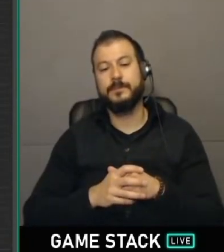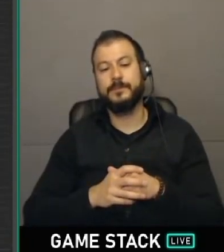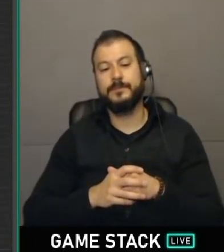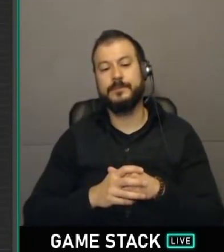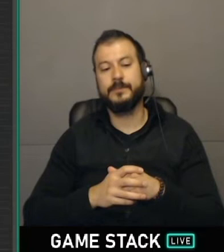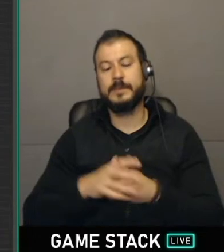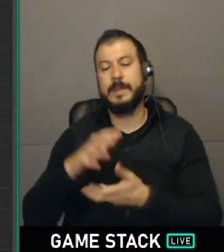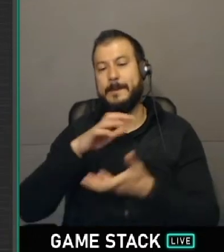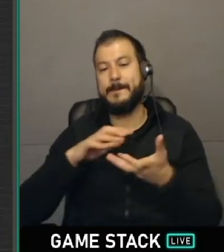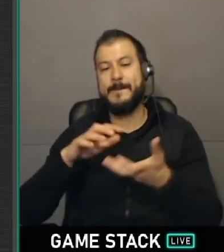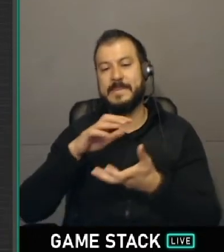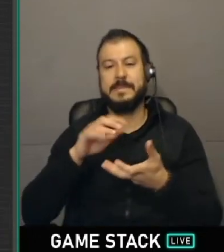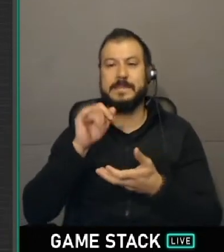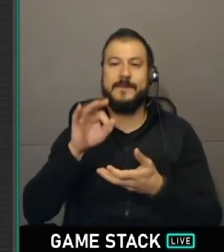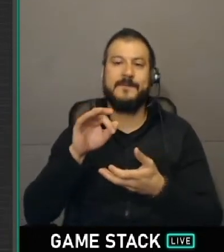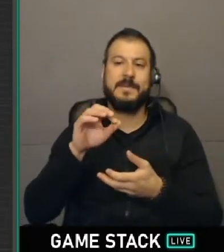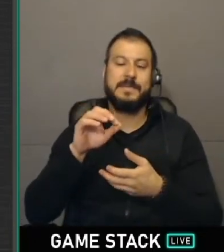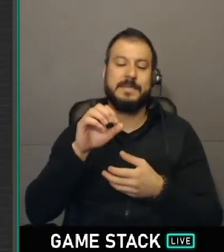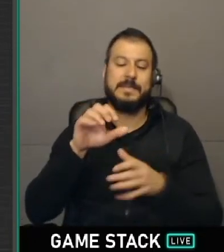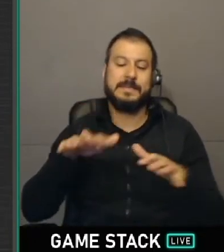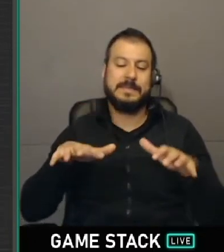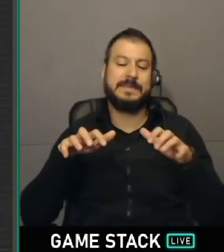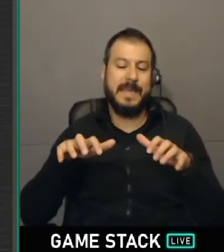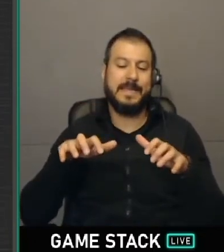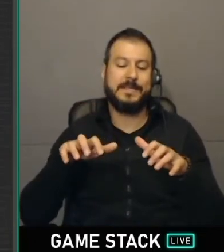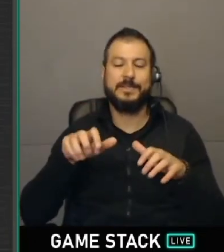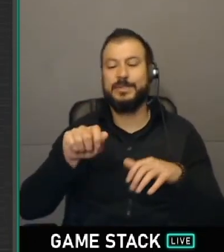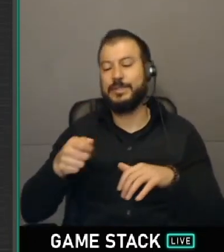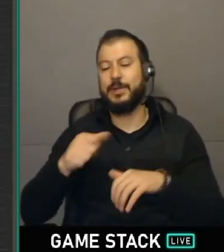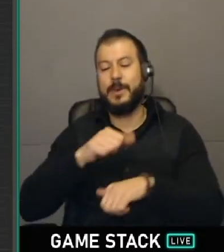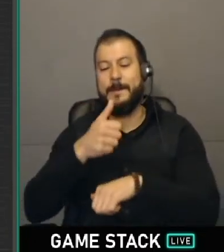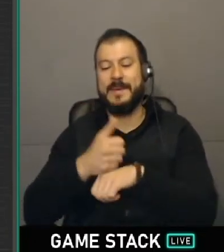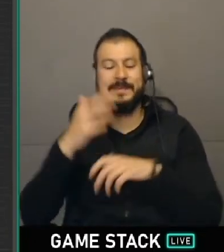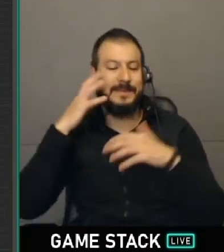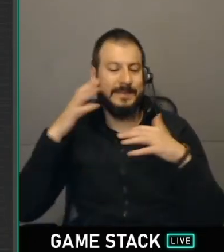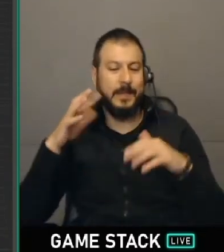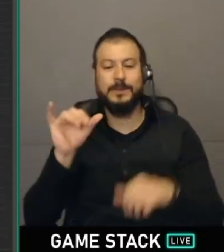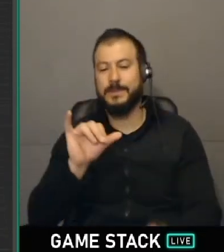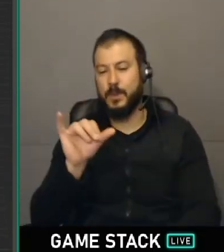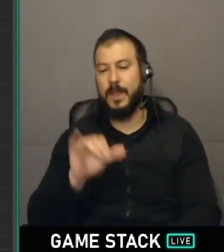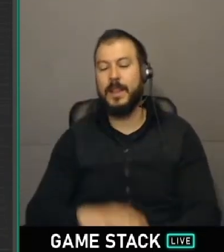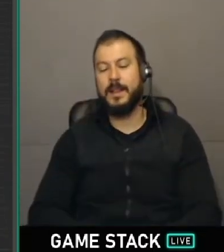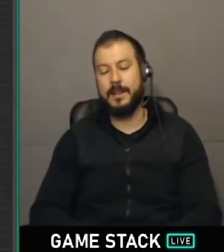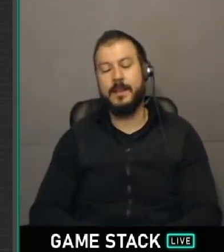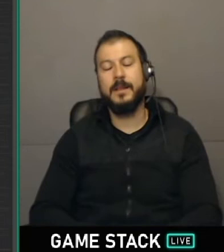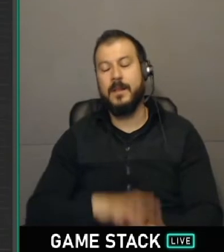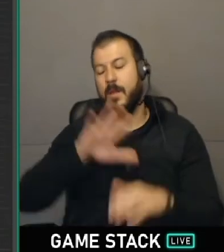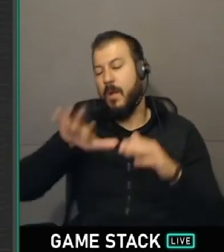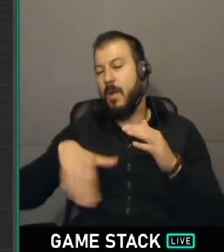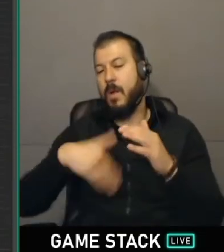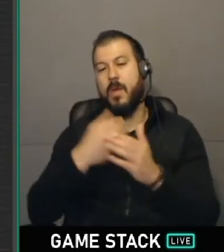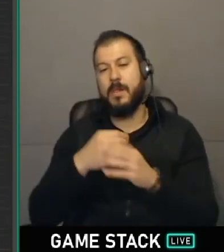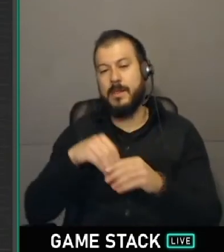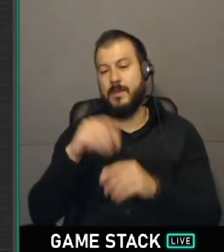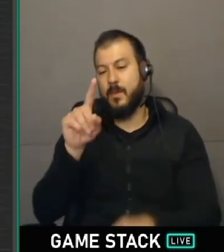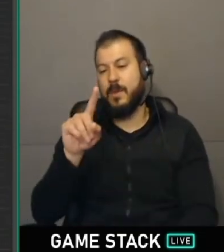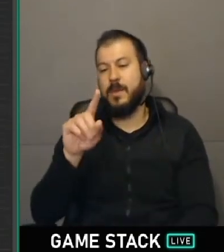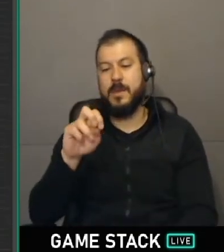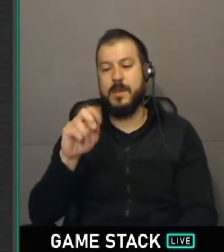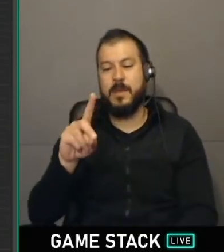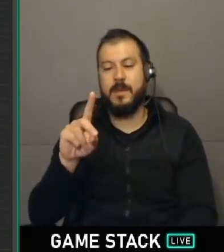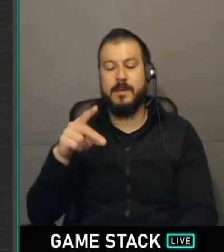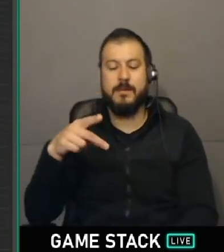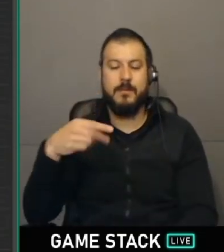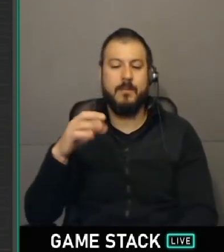mixing of static channel-based sounds as well, all in one endpoint that is